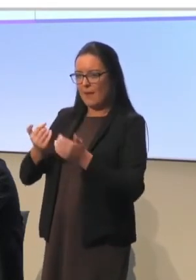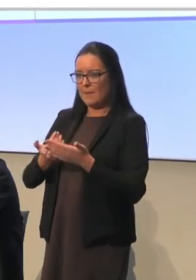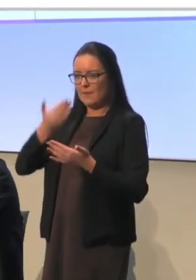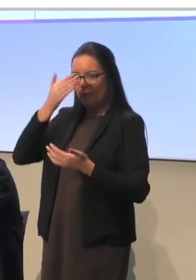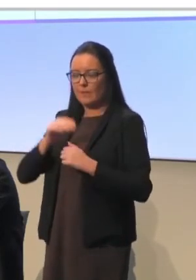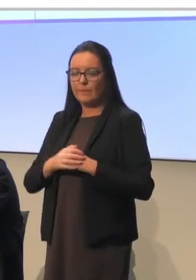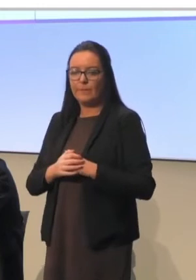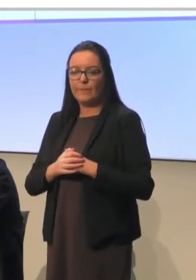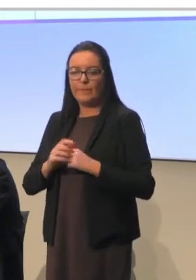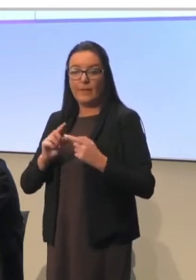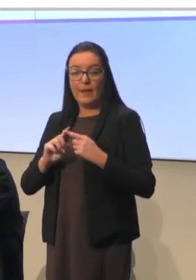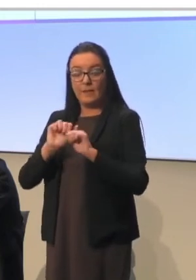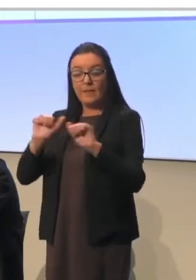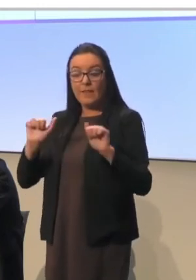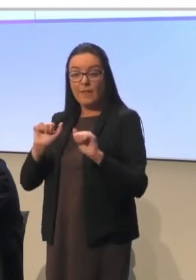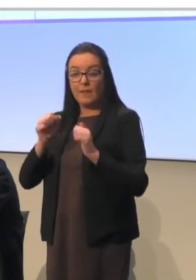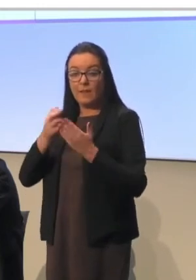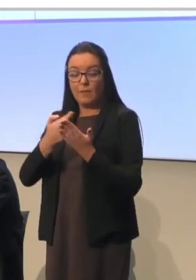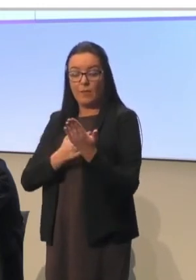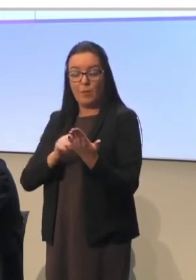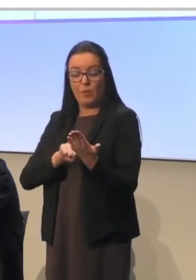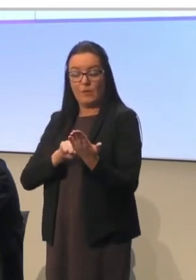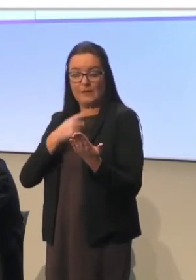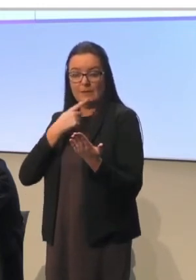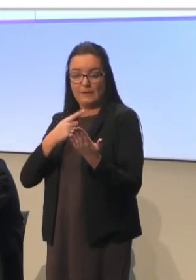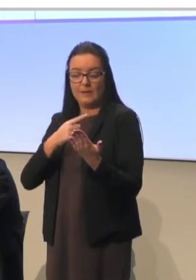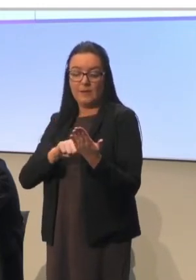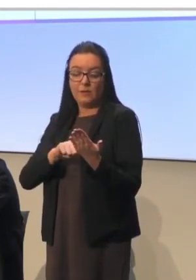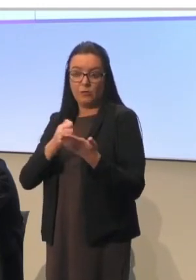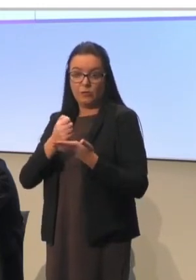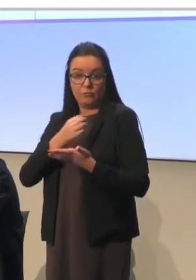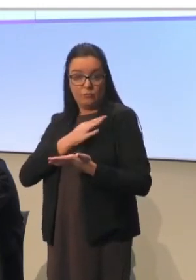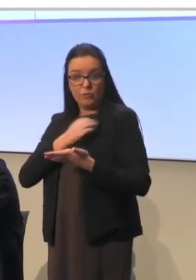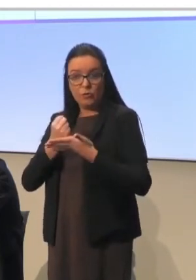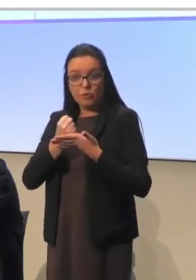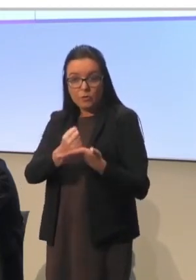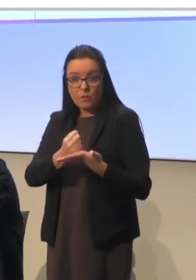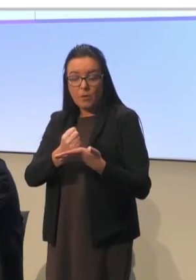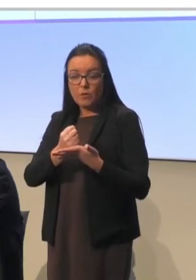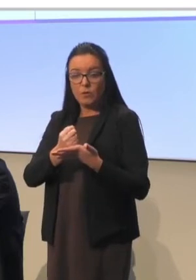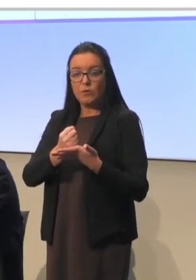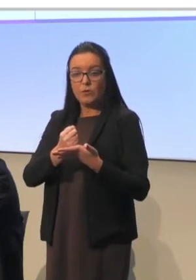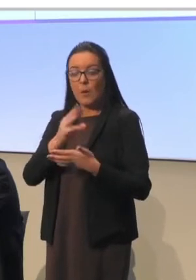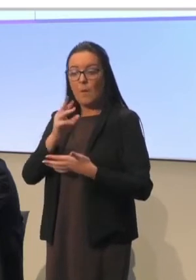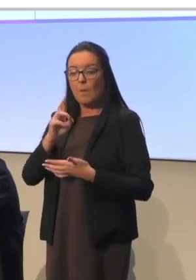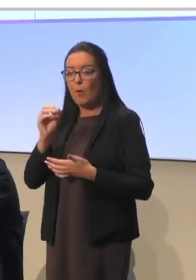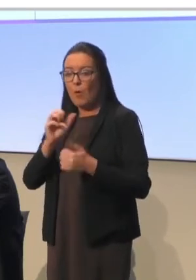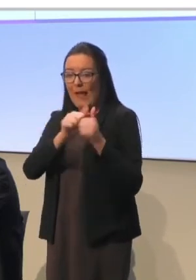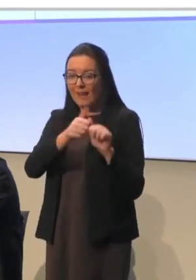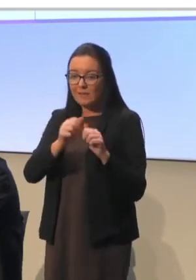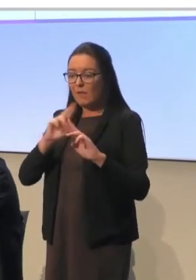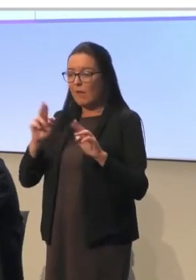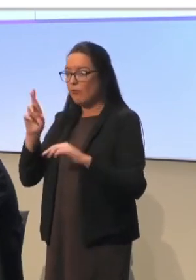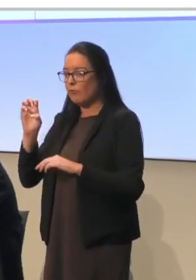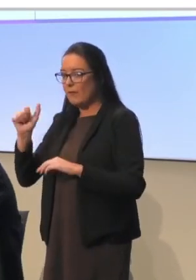of their perceptions of their in-school supports, they described the good supports as those that were proactive rather than reactive, those that were